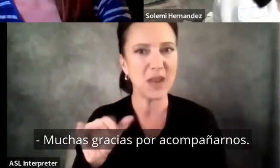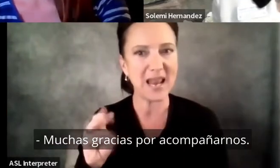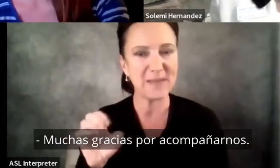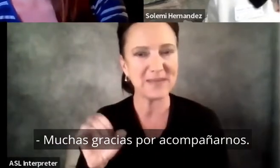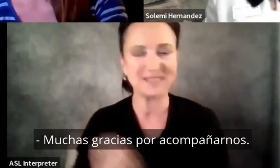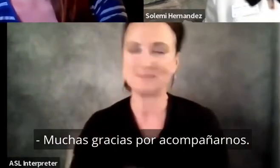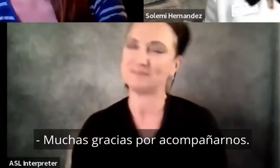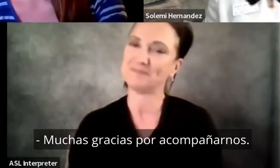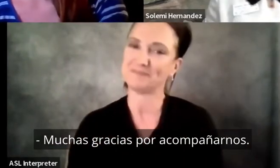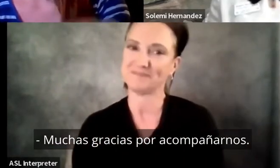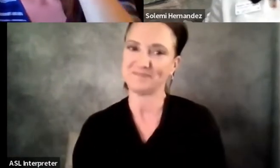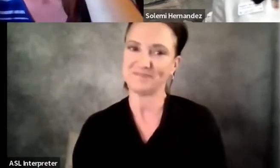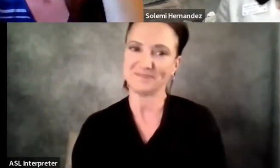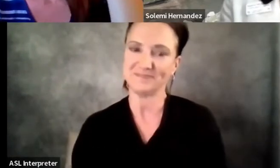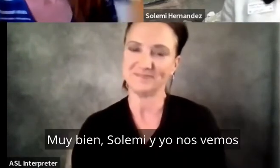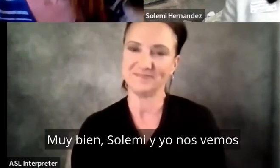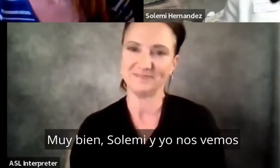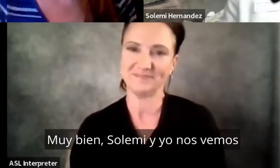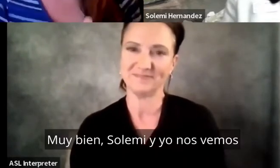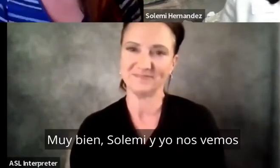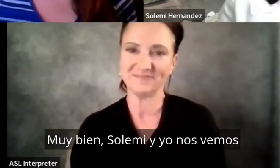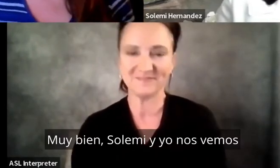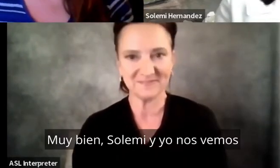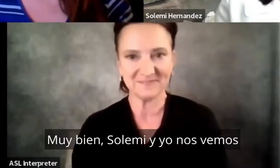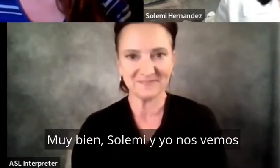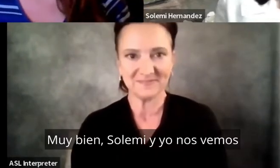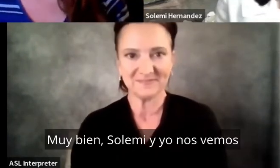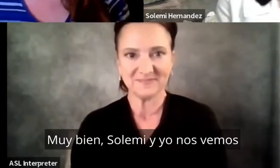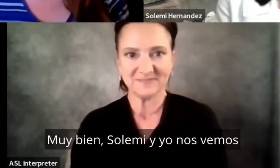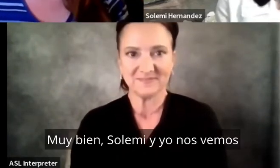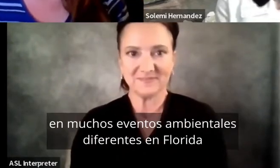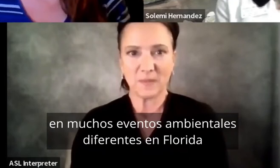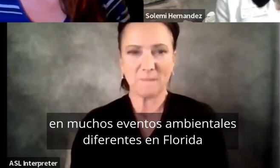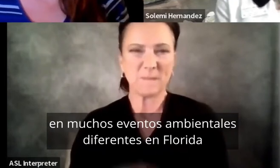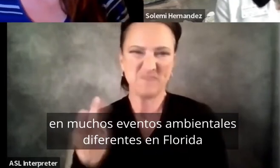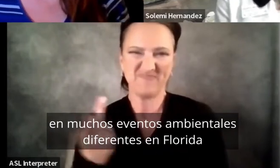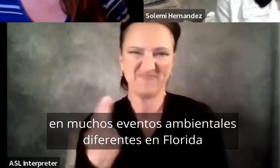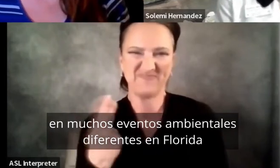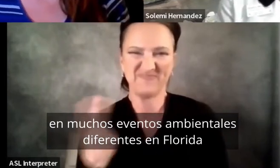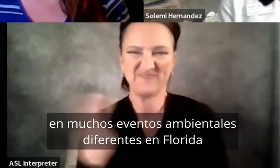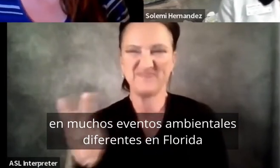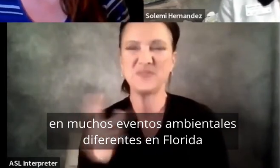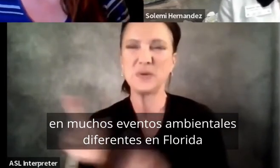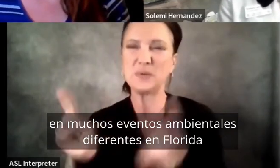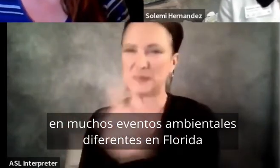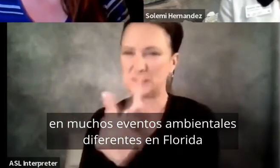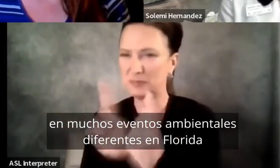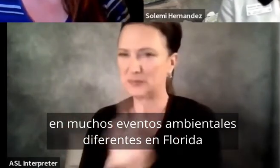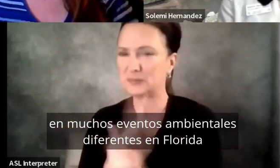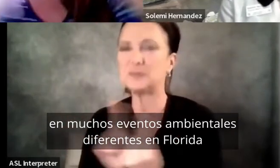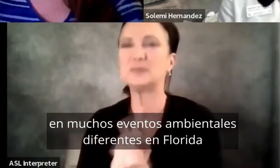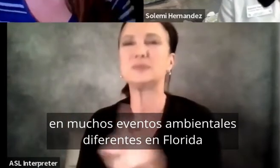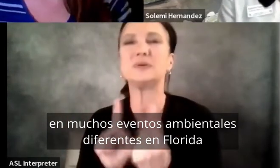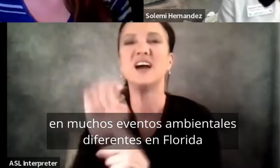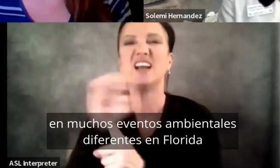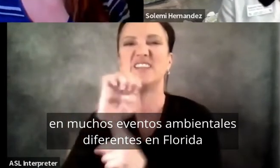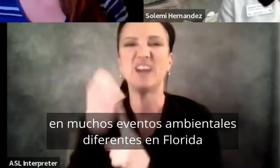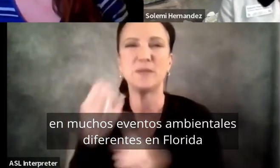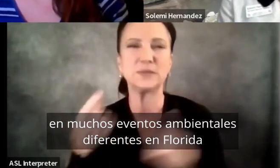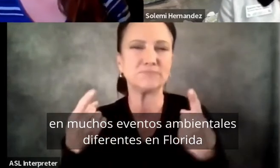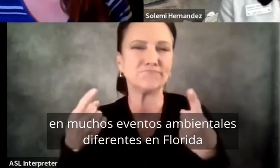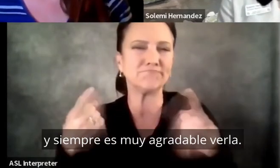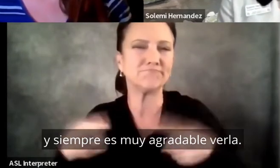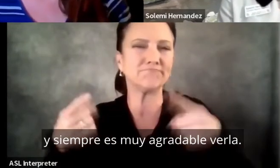Thank you so much for joining us. All right. And Solemi and I see each other at many different environmental events